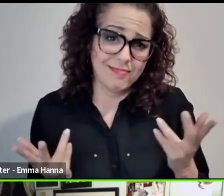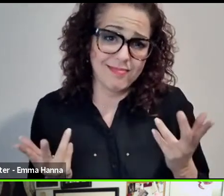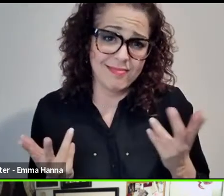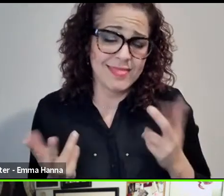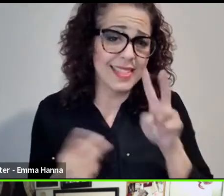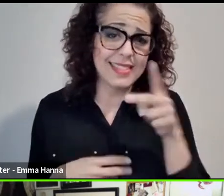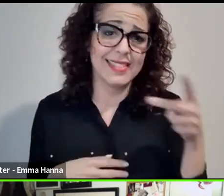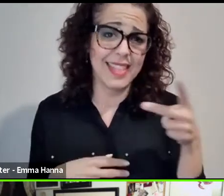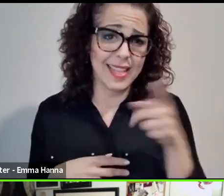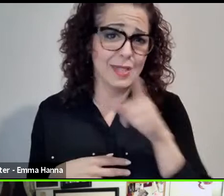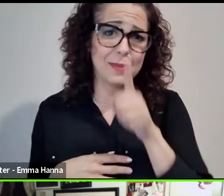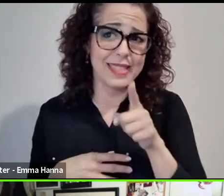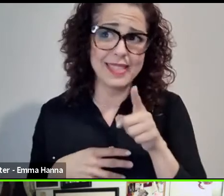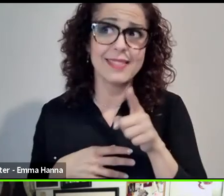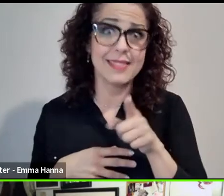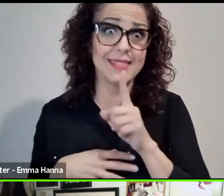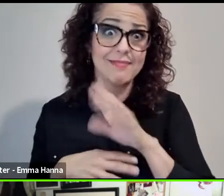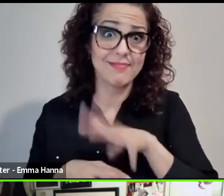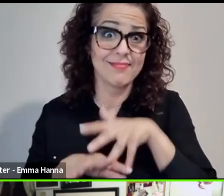in with something pretty evil.